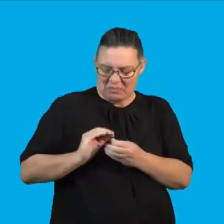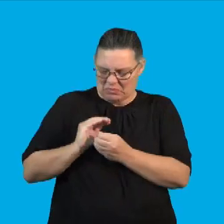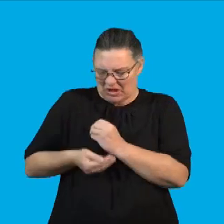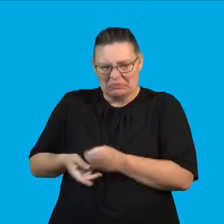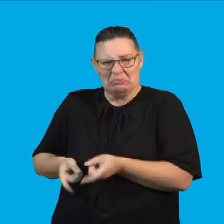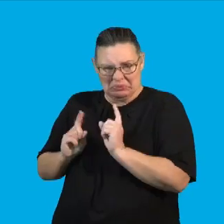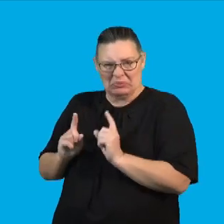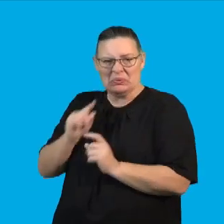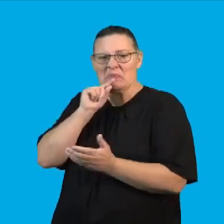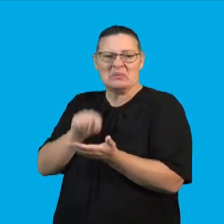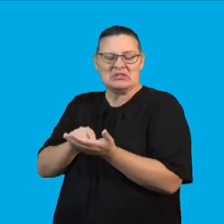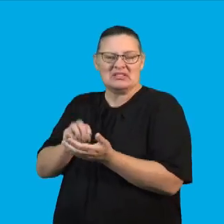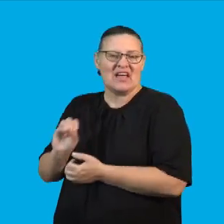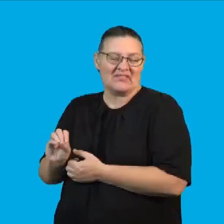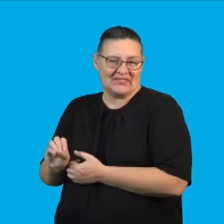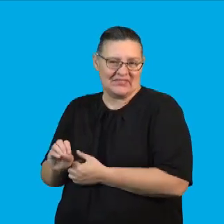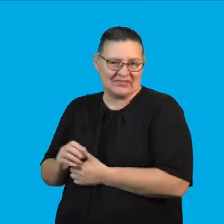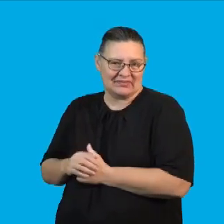very protective